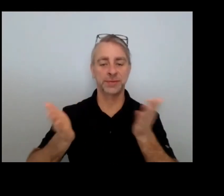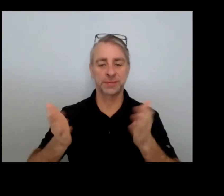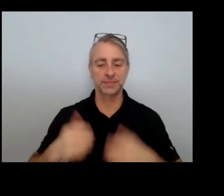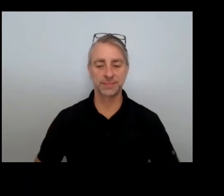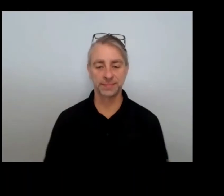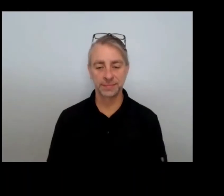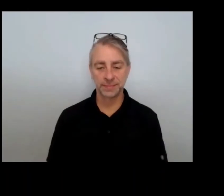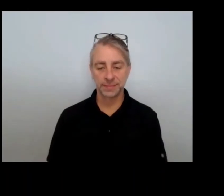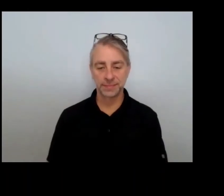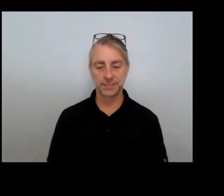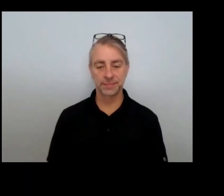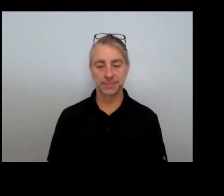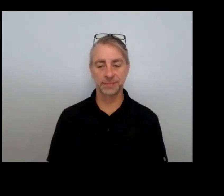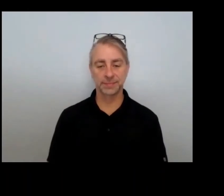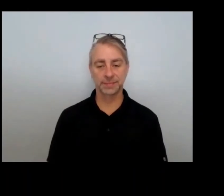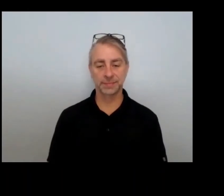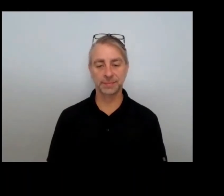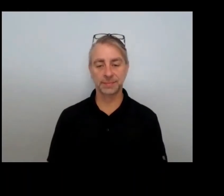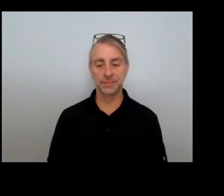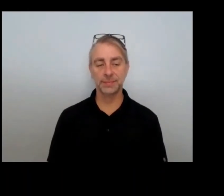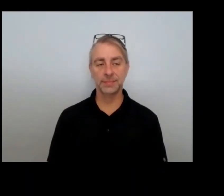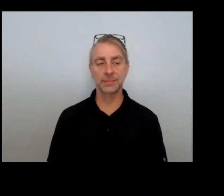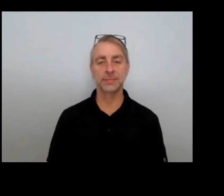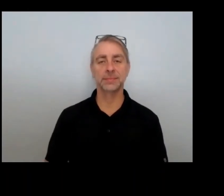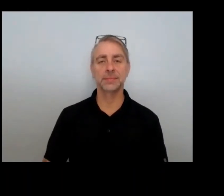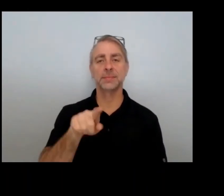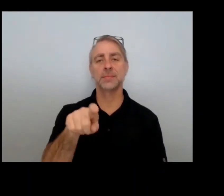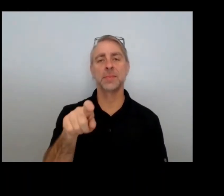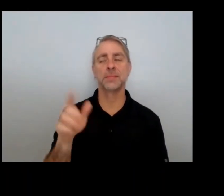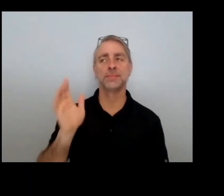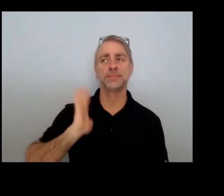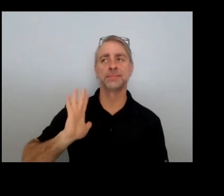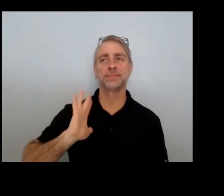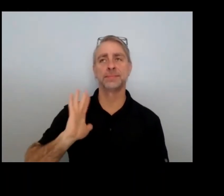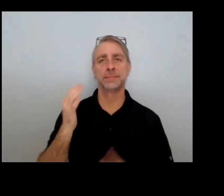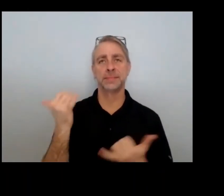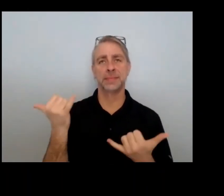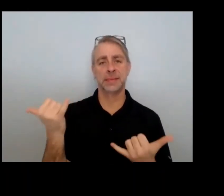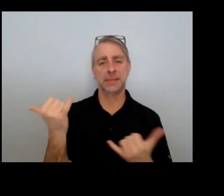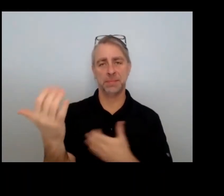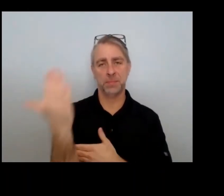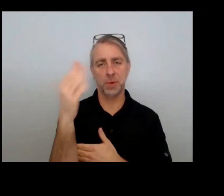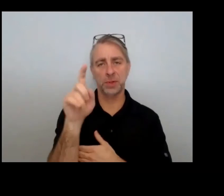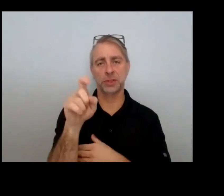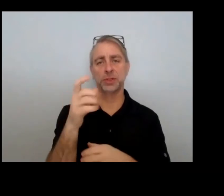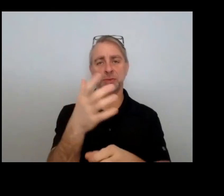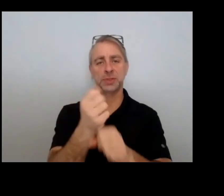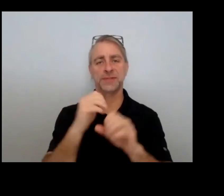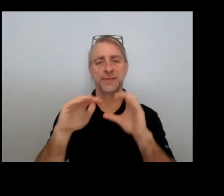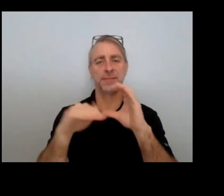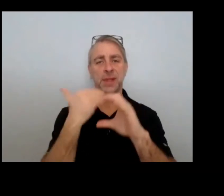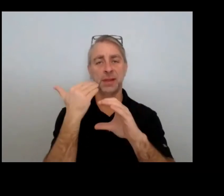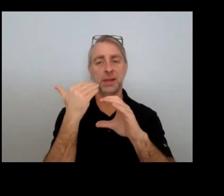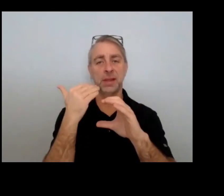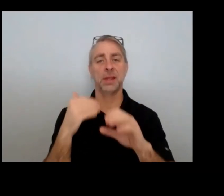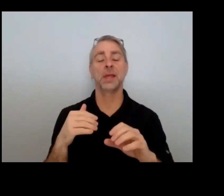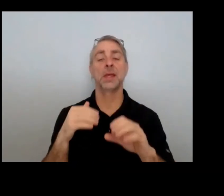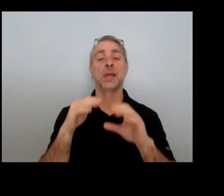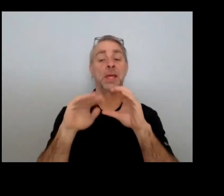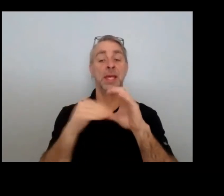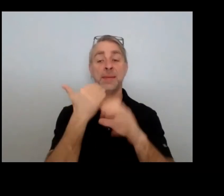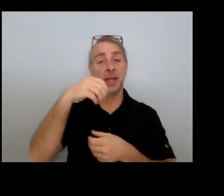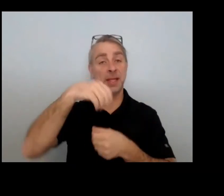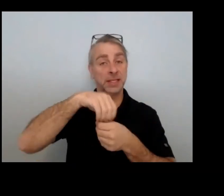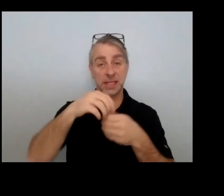Earlier today, you should have received from me an email message that gives you a link to the PowerPoint slides that